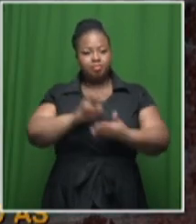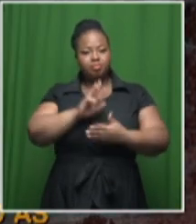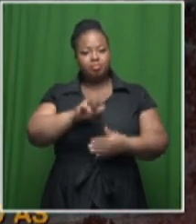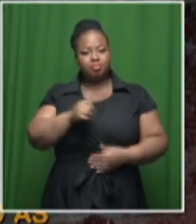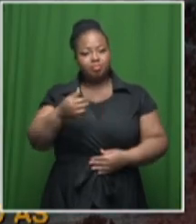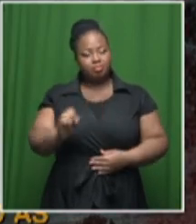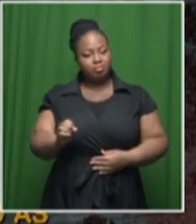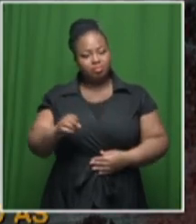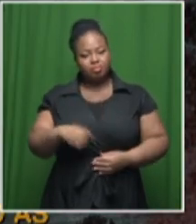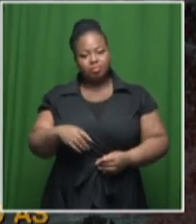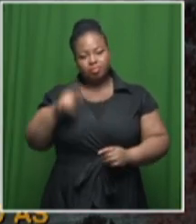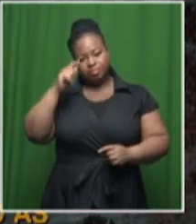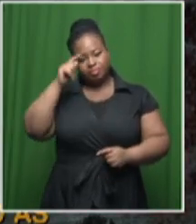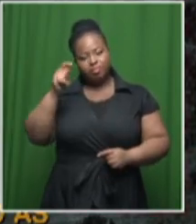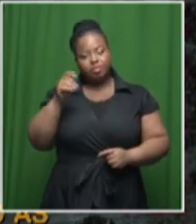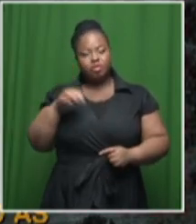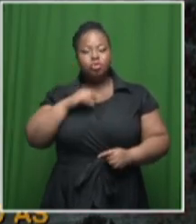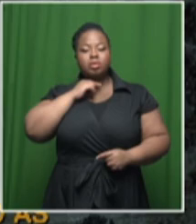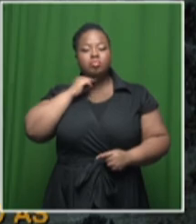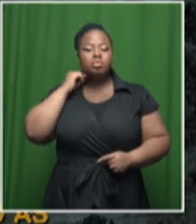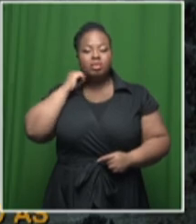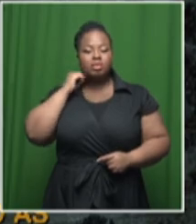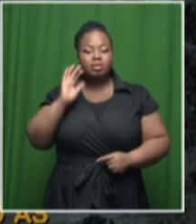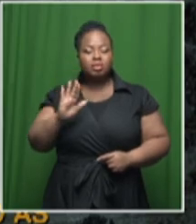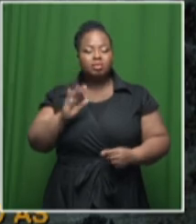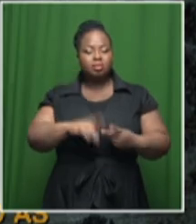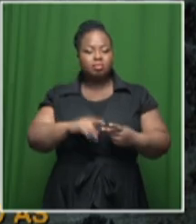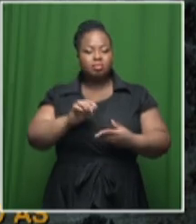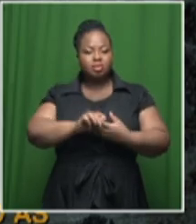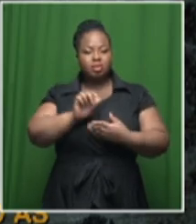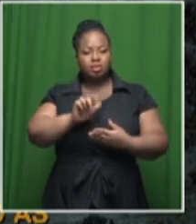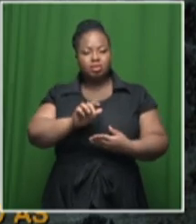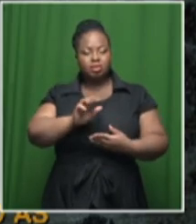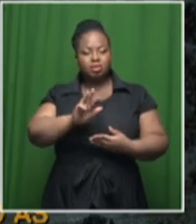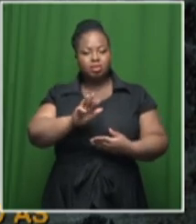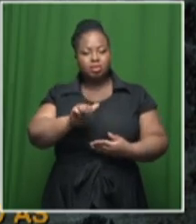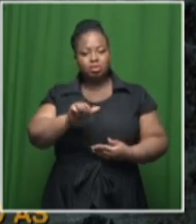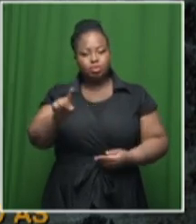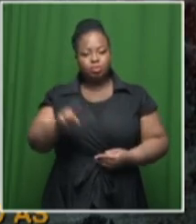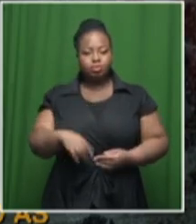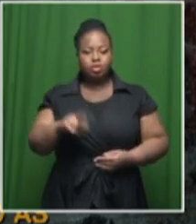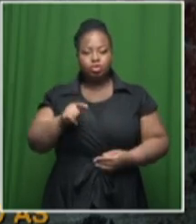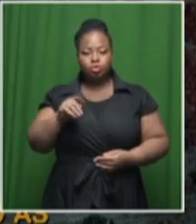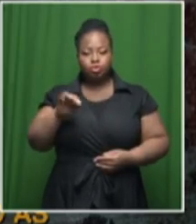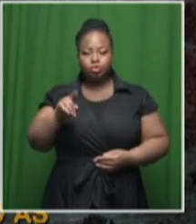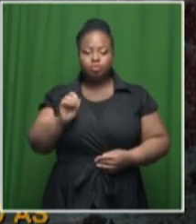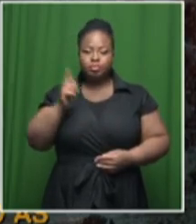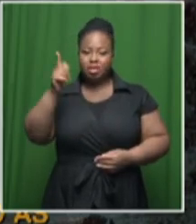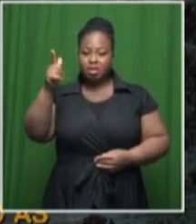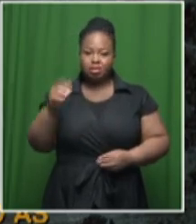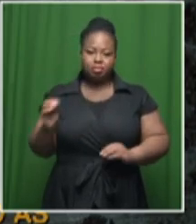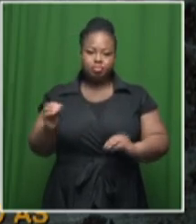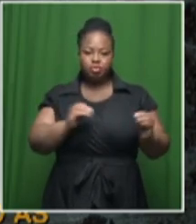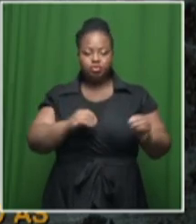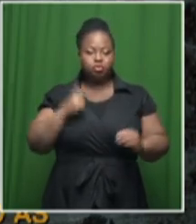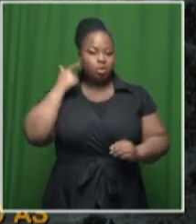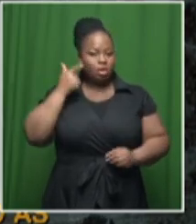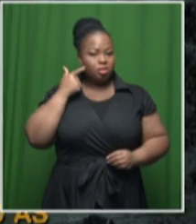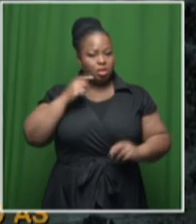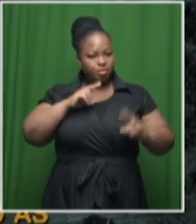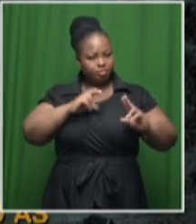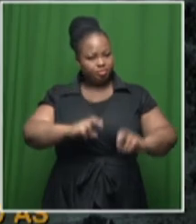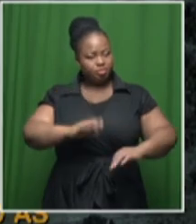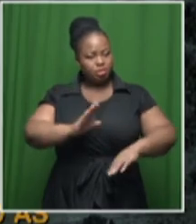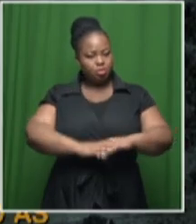he was ordained as a deacon and became a priest in 1961. Tutu later moved to London to further his theological